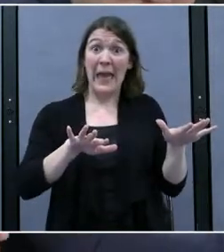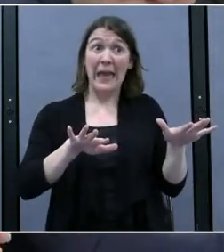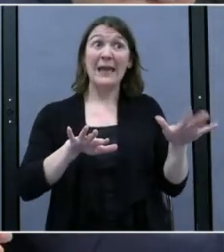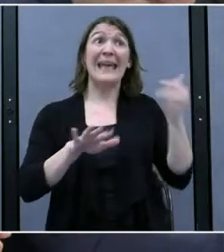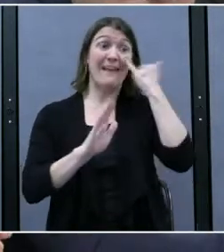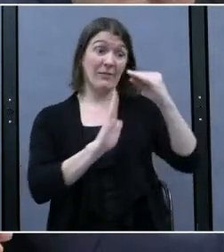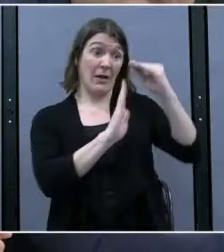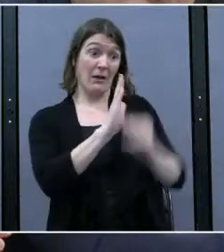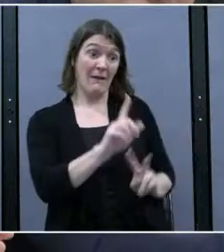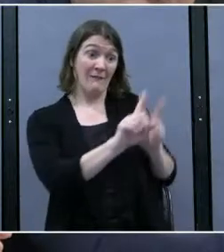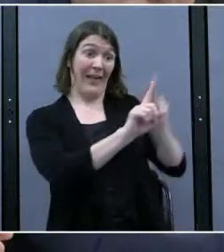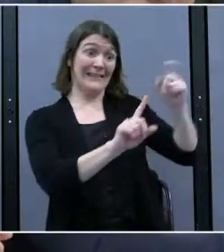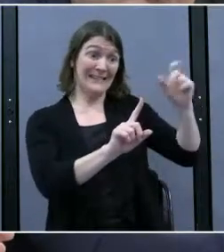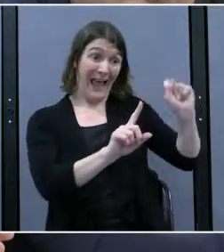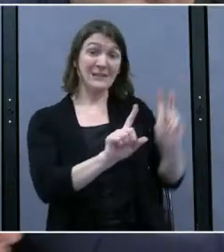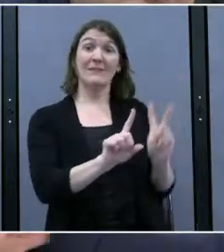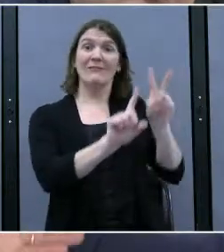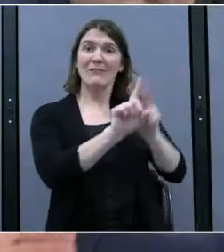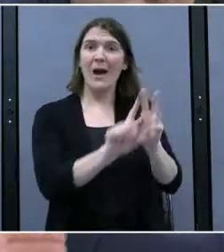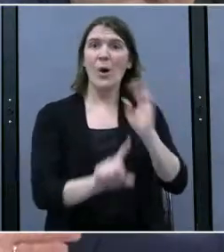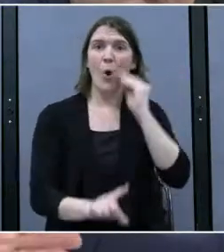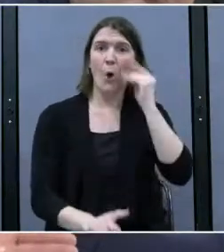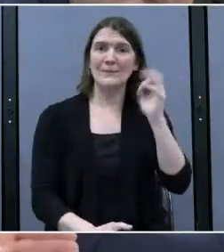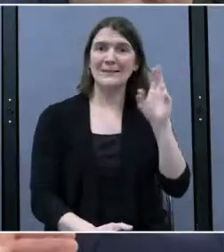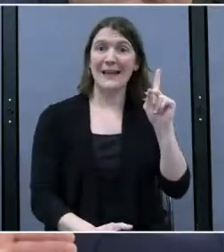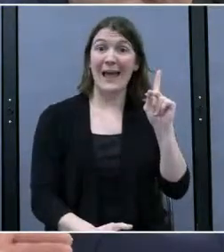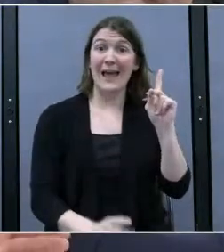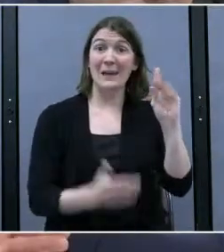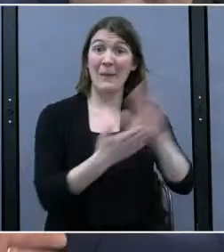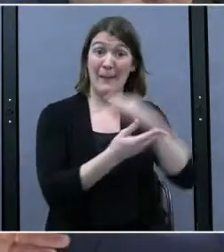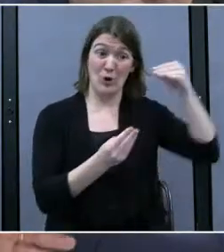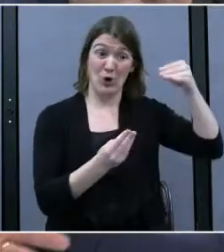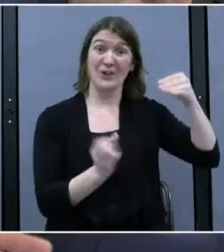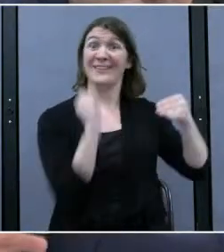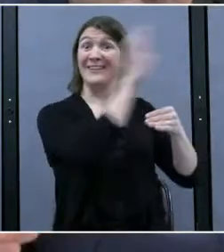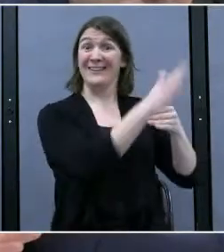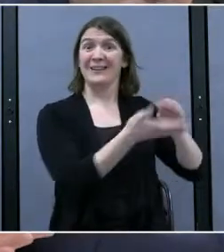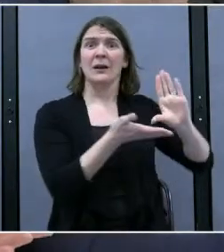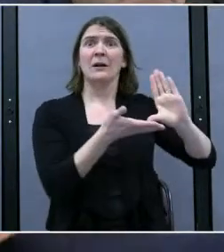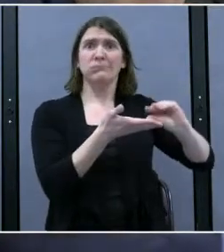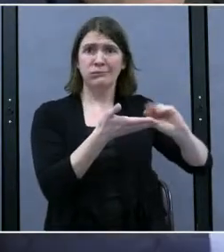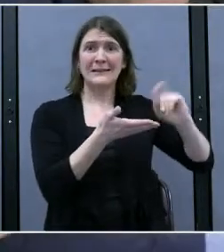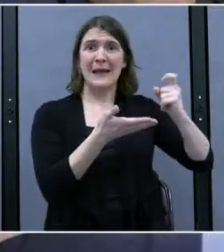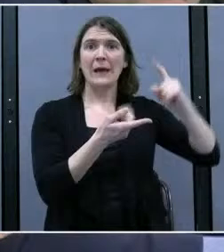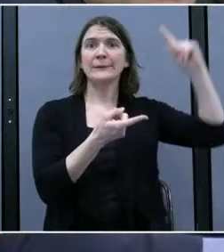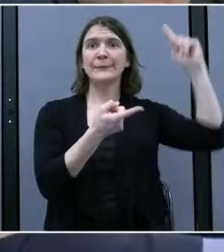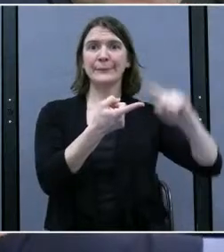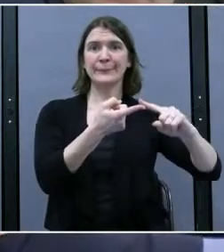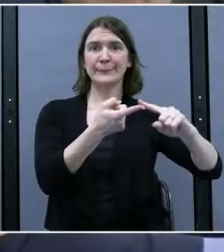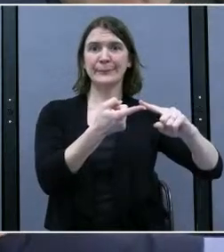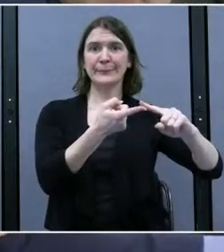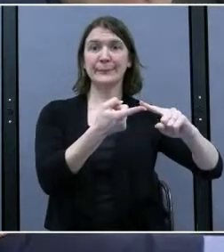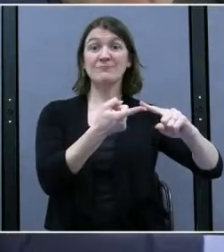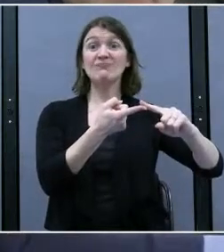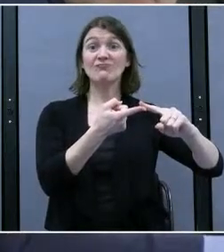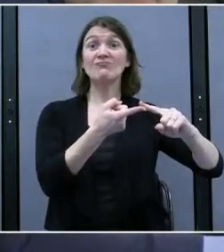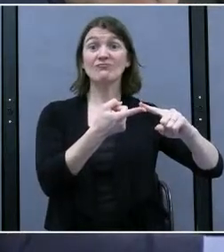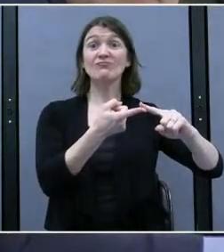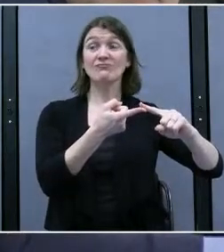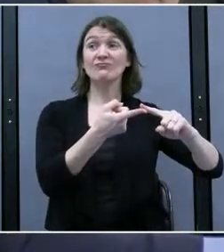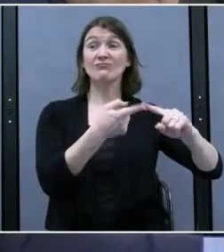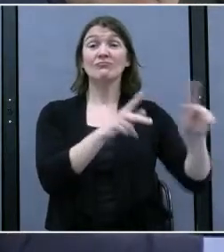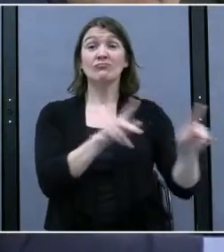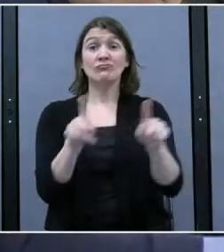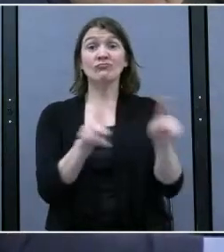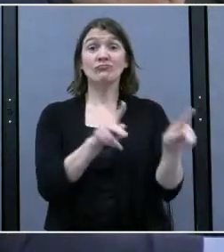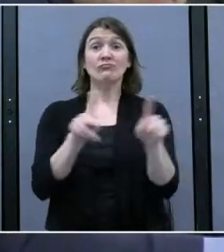they file their taxes and, you know, do the homestead declaration, their tax impact is, as a proportion